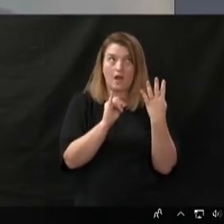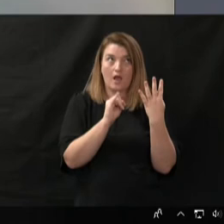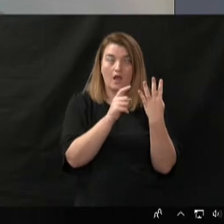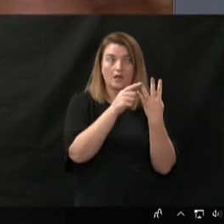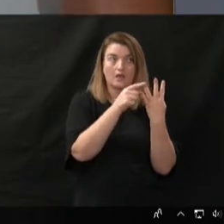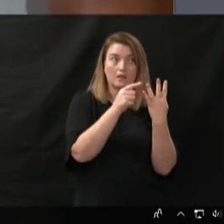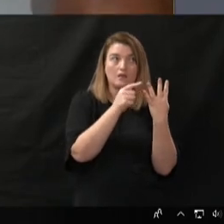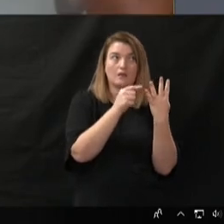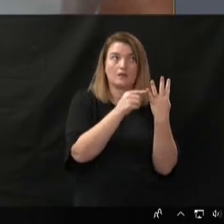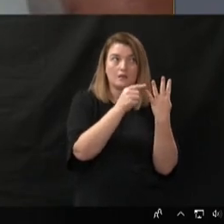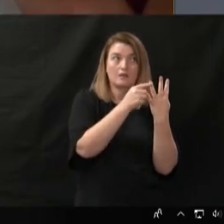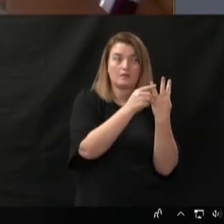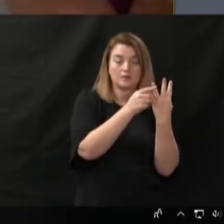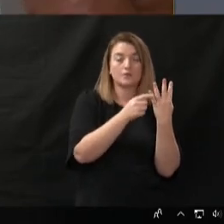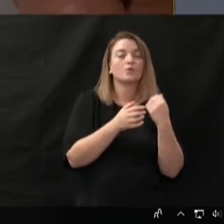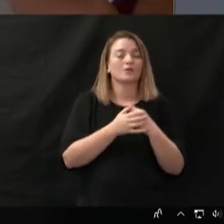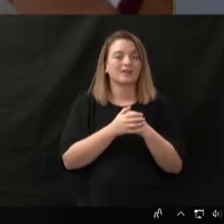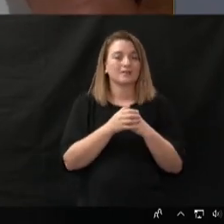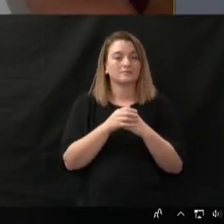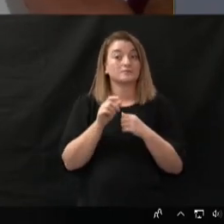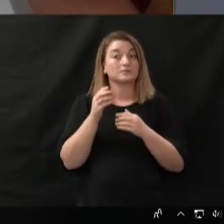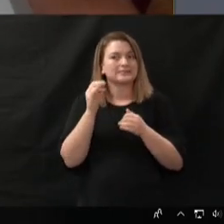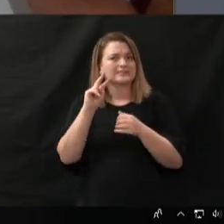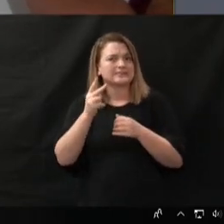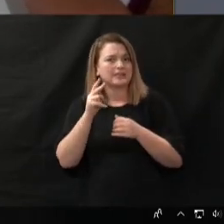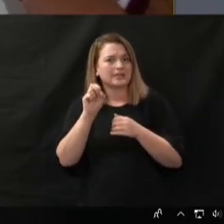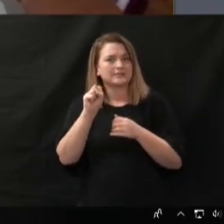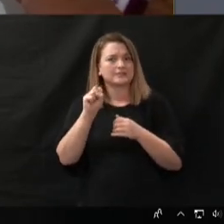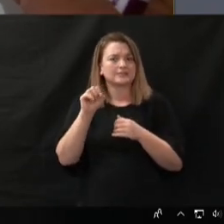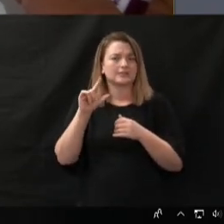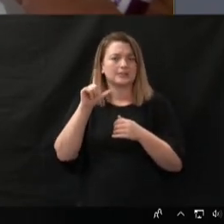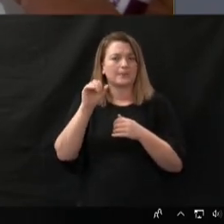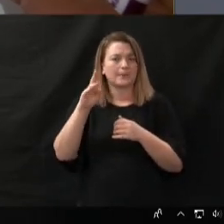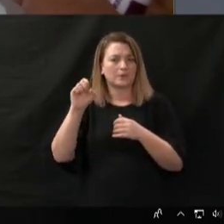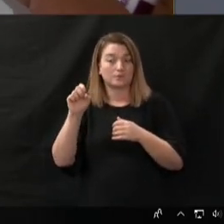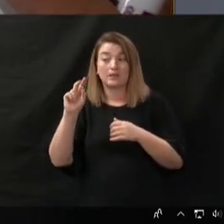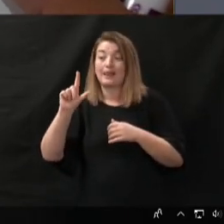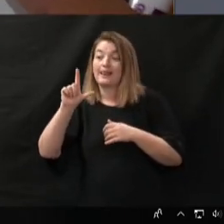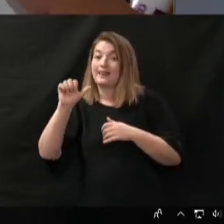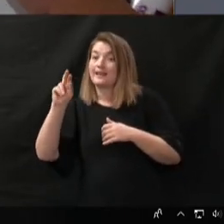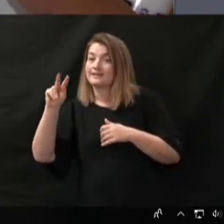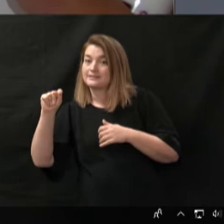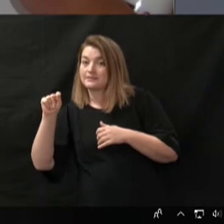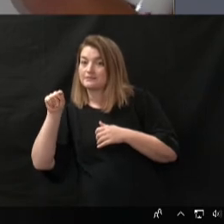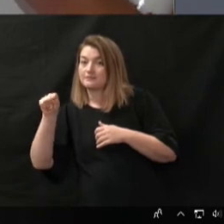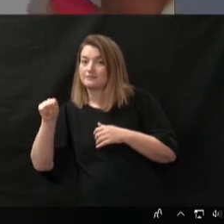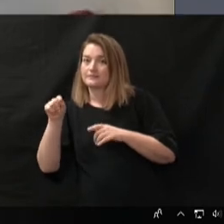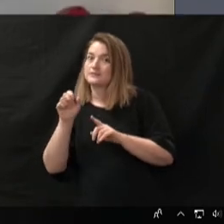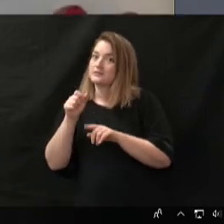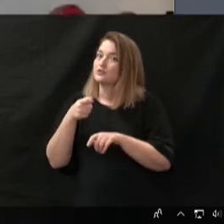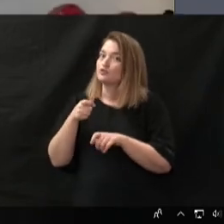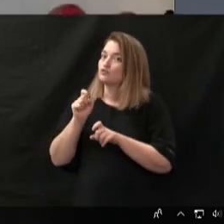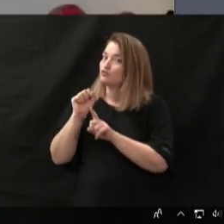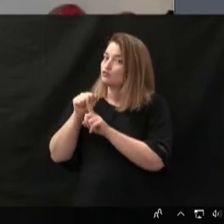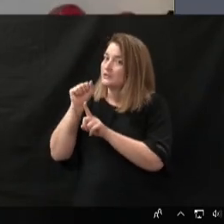The word is silent, so what's the second syllable? Lent. This is a little tricky. Let's see if we can do